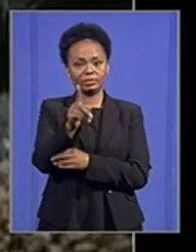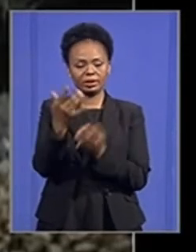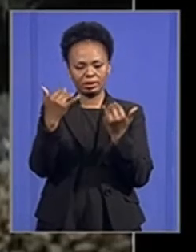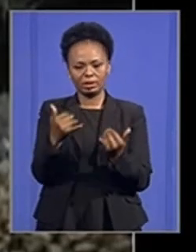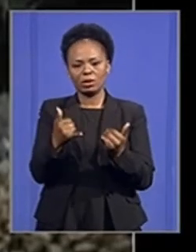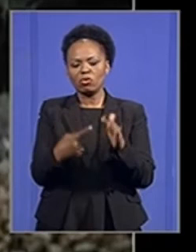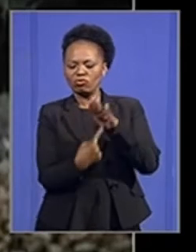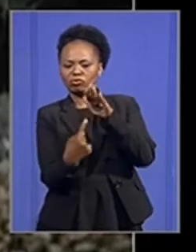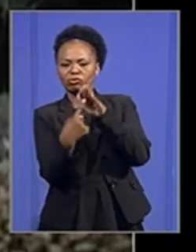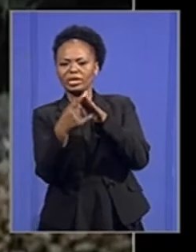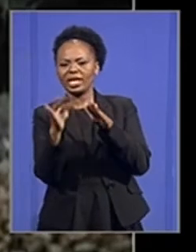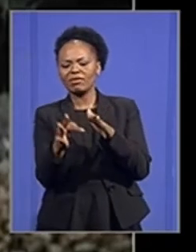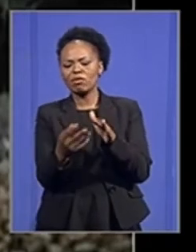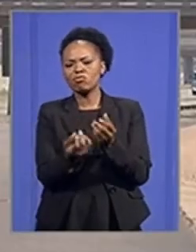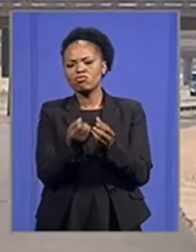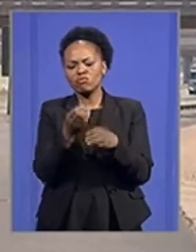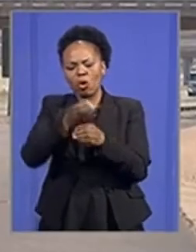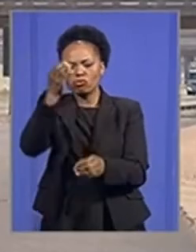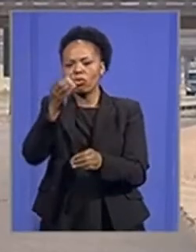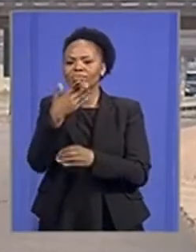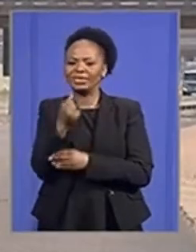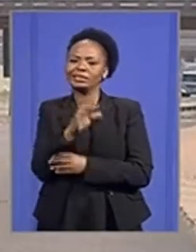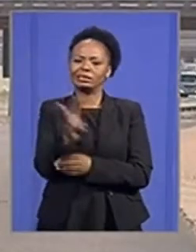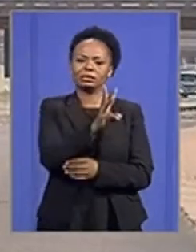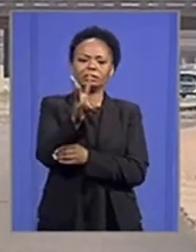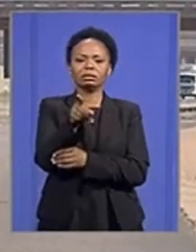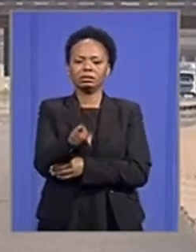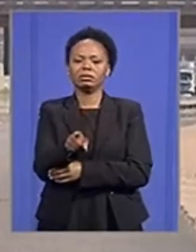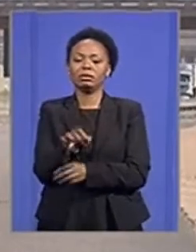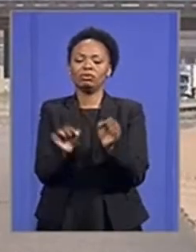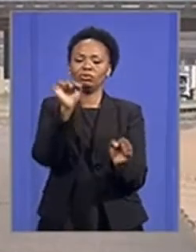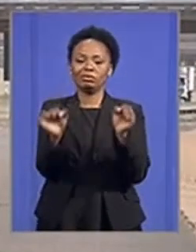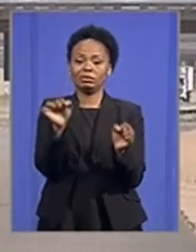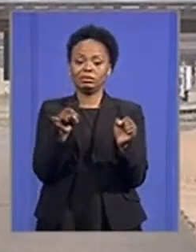mmileng le fa e ka nna botlolo. Molemo one motho wa SABC News, Pretoria.